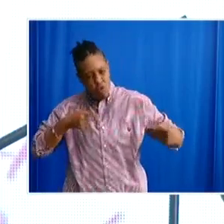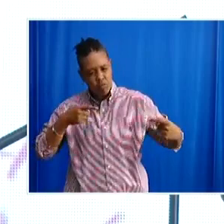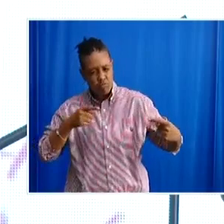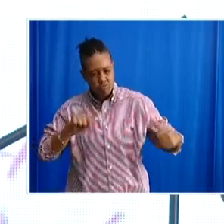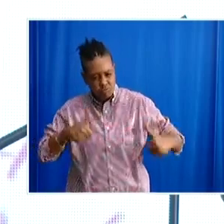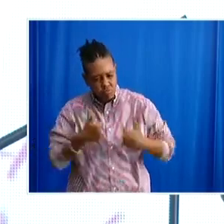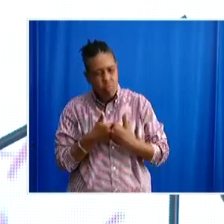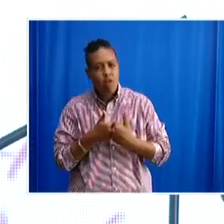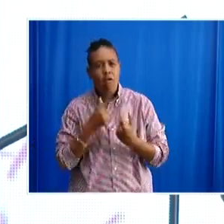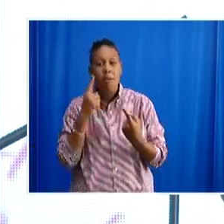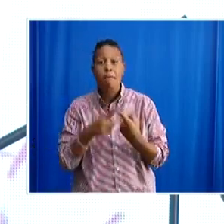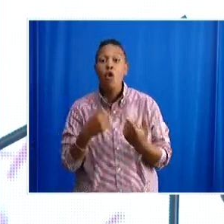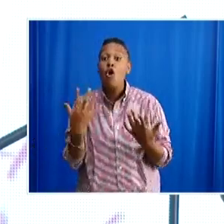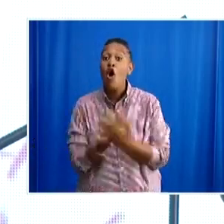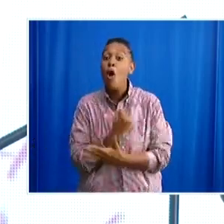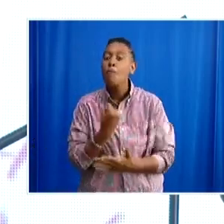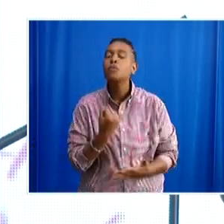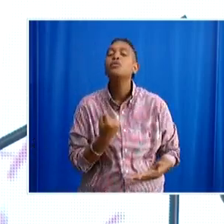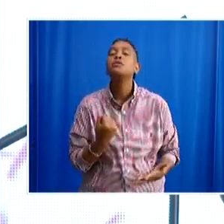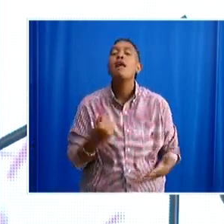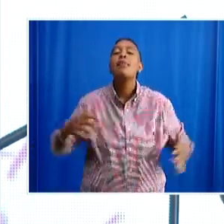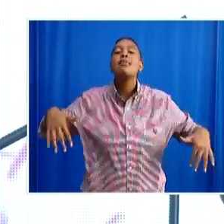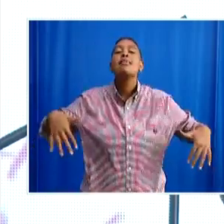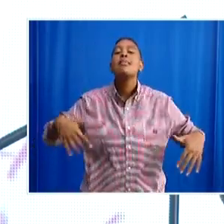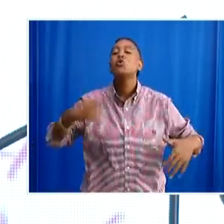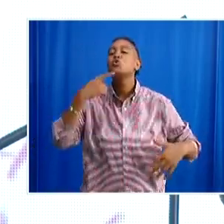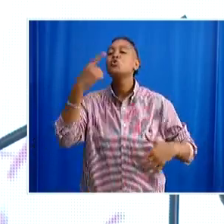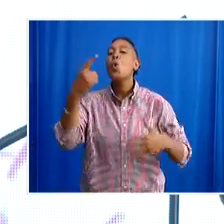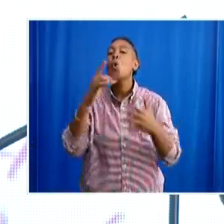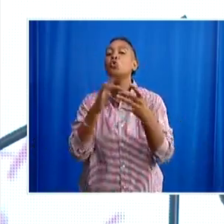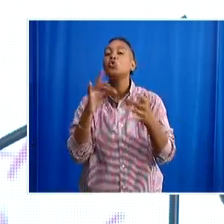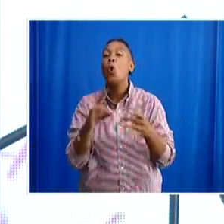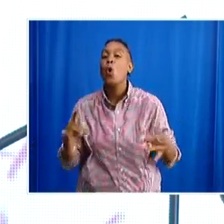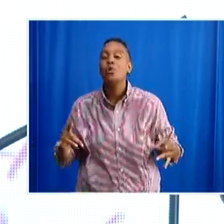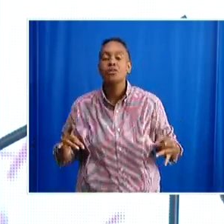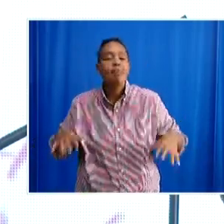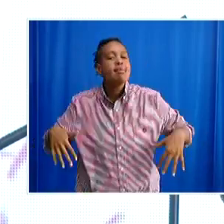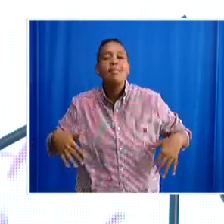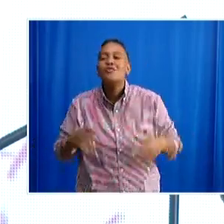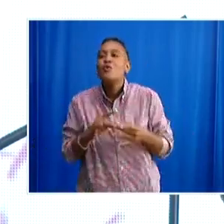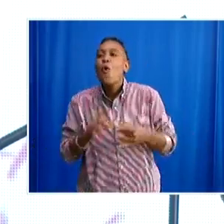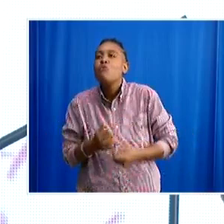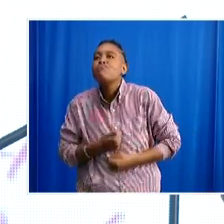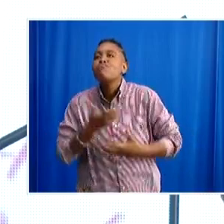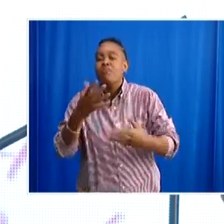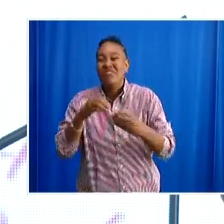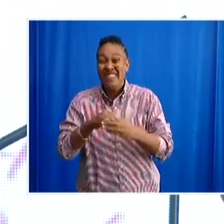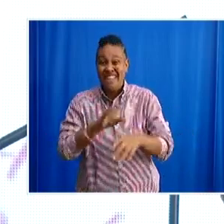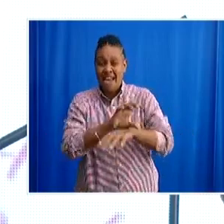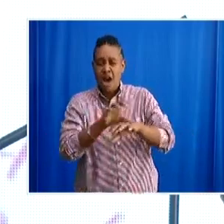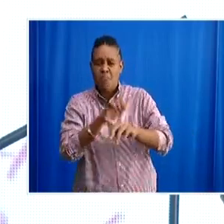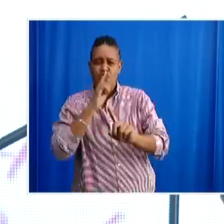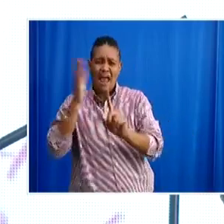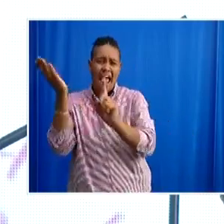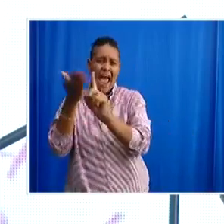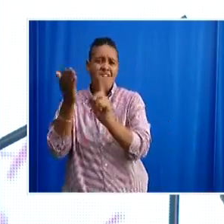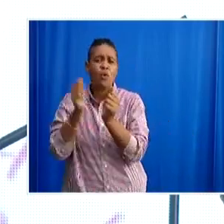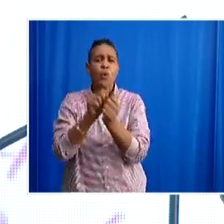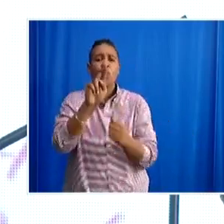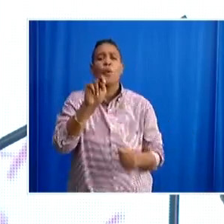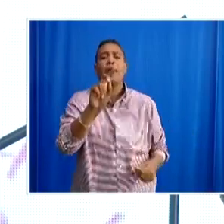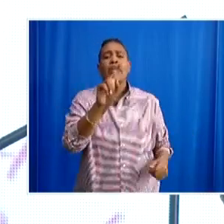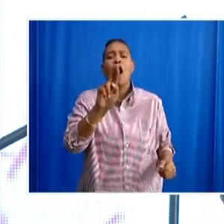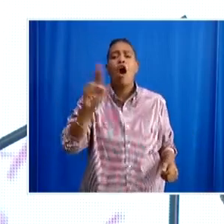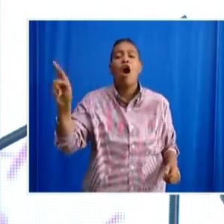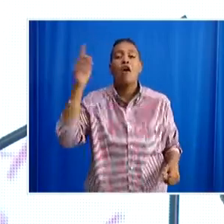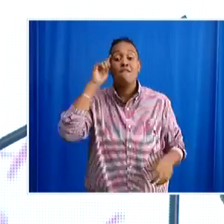opportunities, and the yet untold stories of progress within the Caribbean region, has been advocating with UNDRR